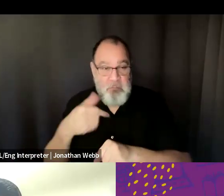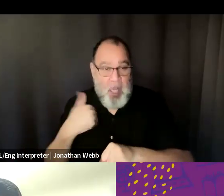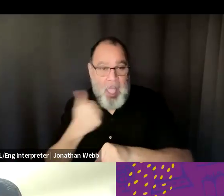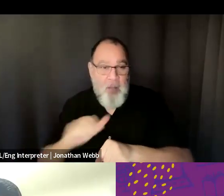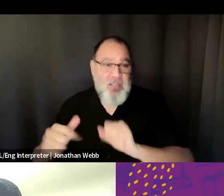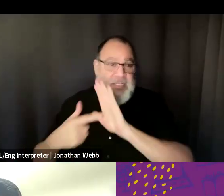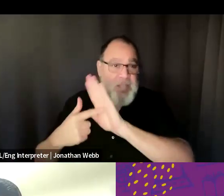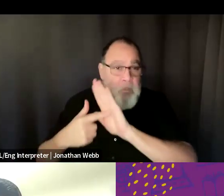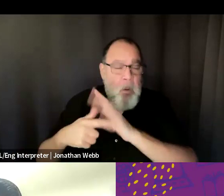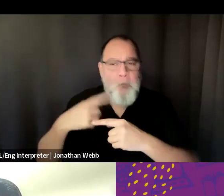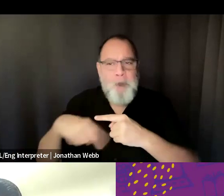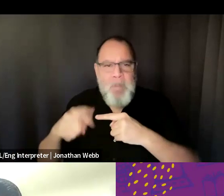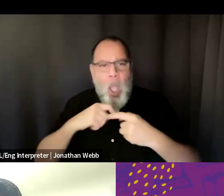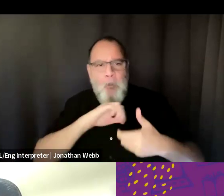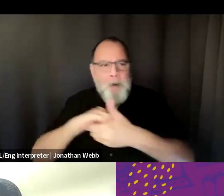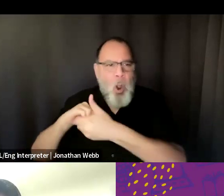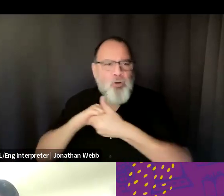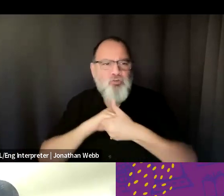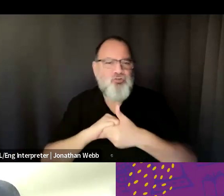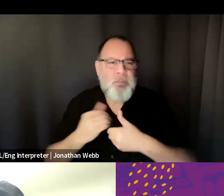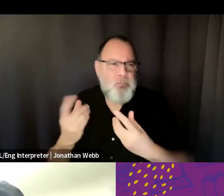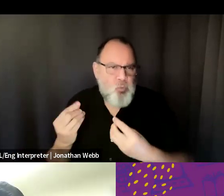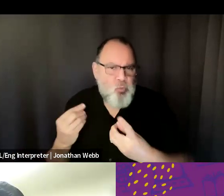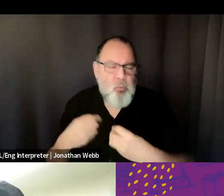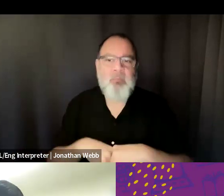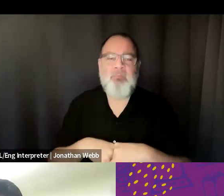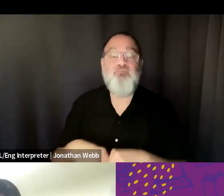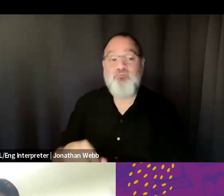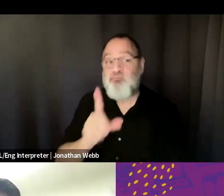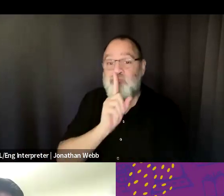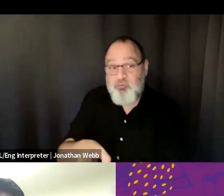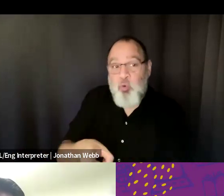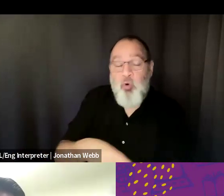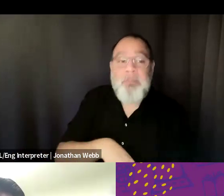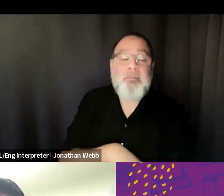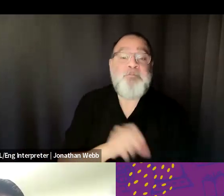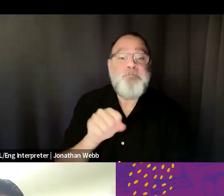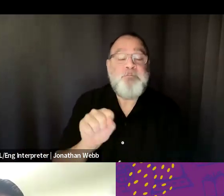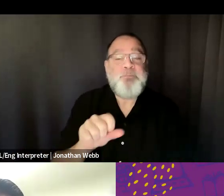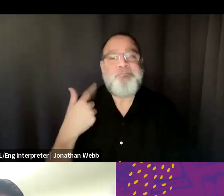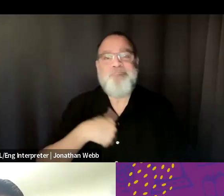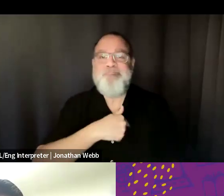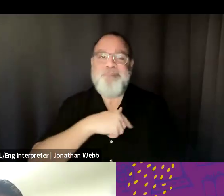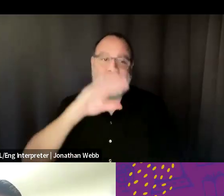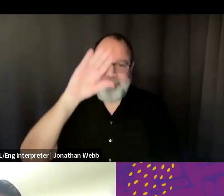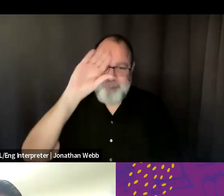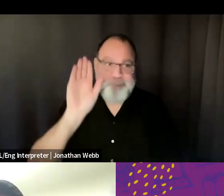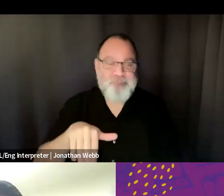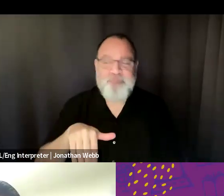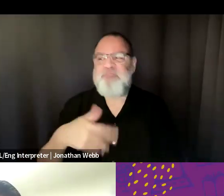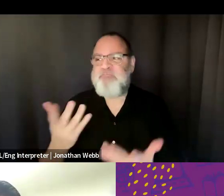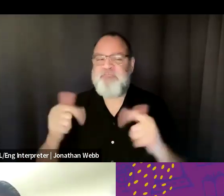importance of these partnerships that you're having. Definitely. So we know that, especially in our